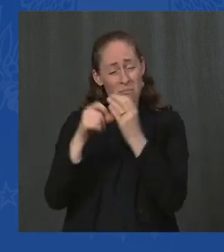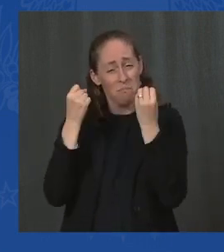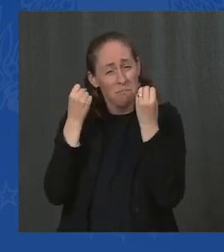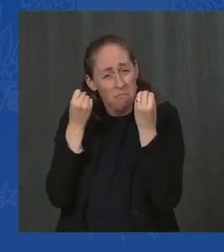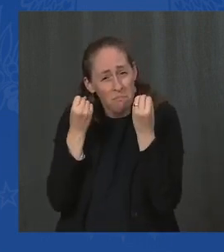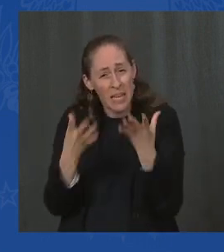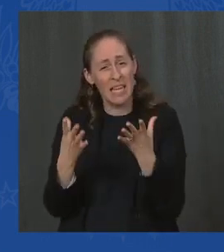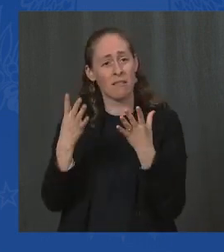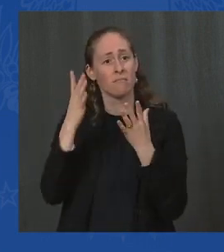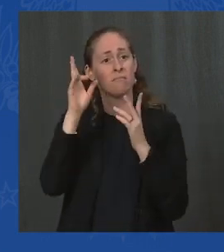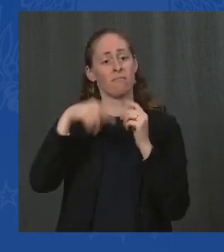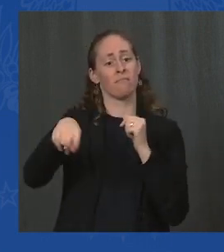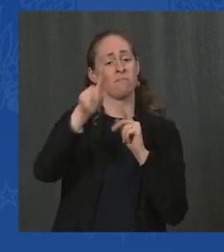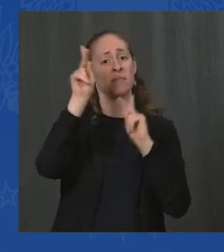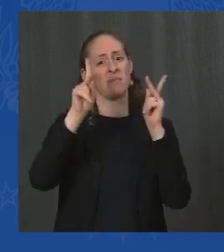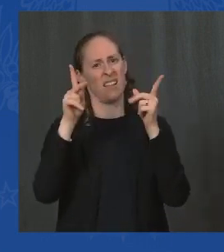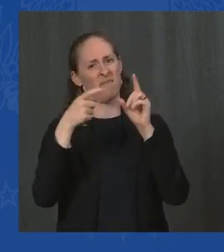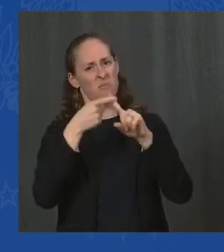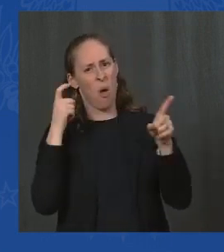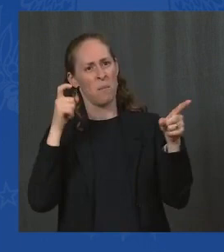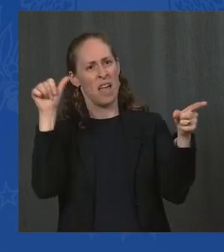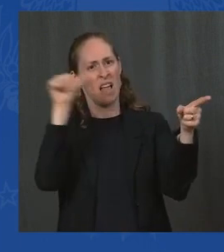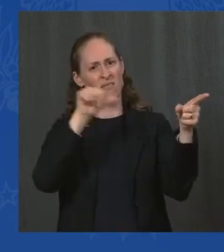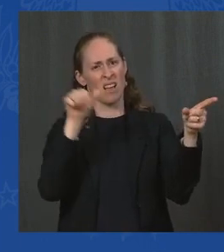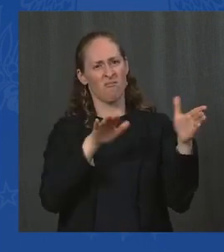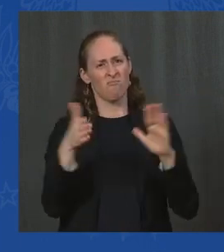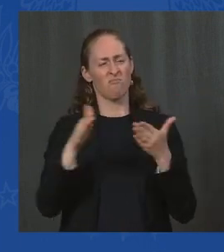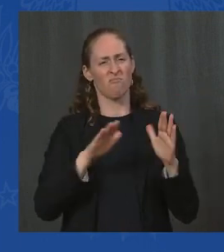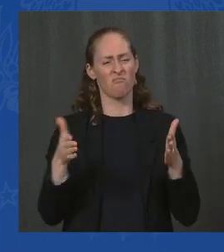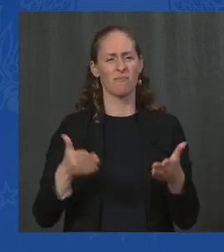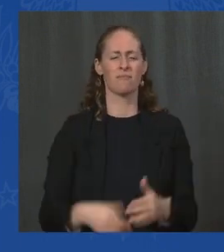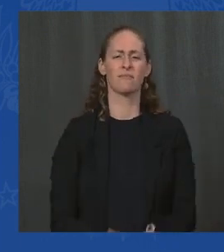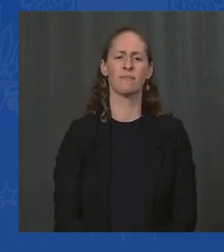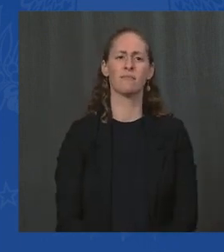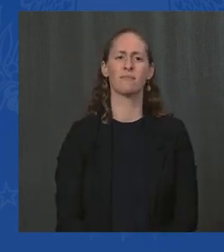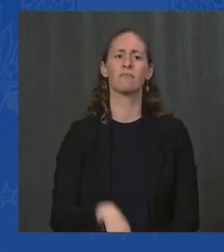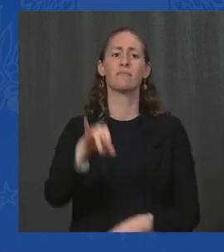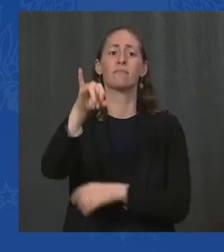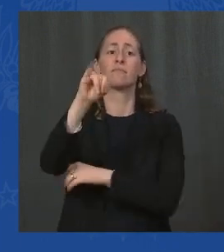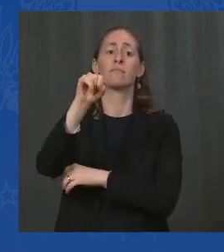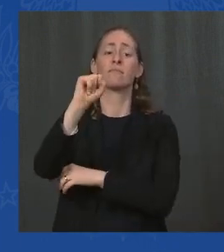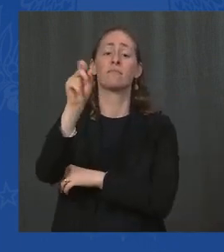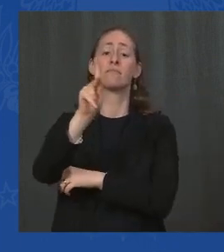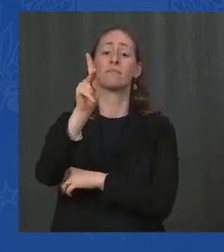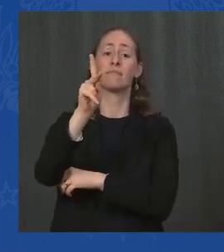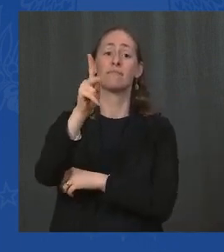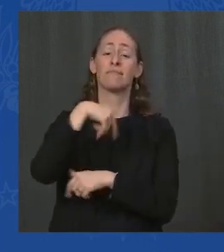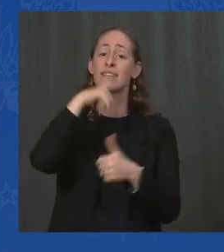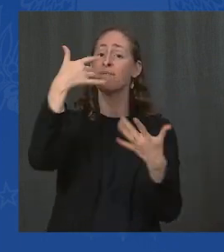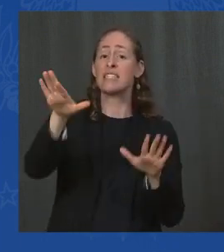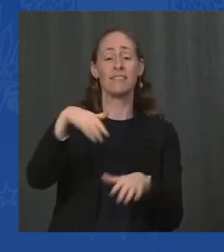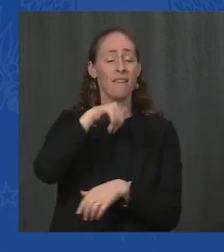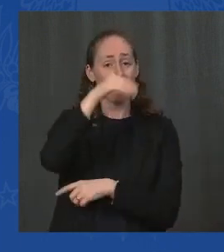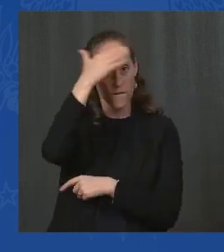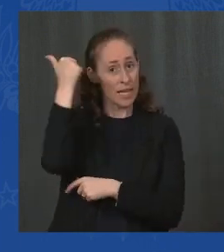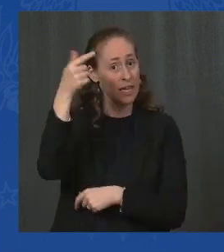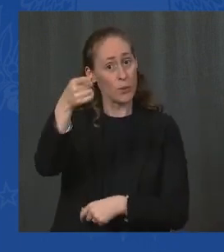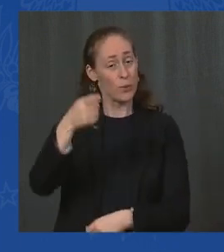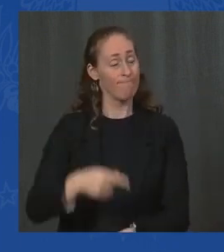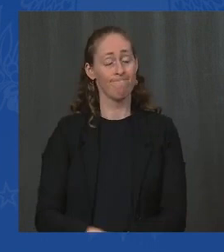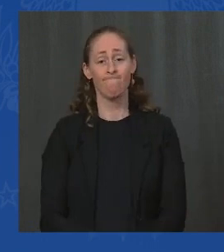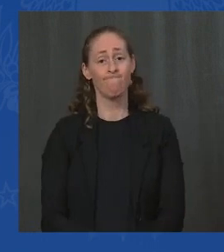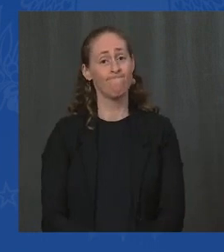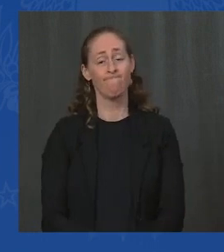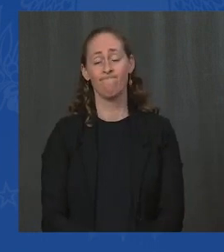And to ISIS-K, we are not done with you yet. As Commander-in-Chief,